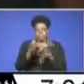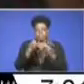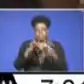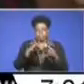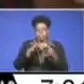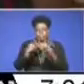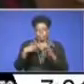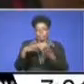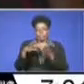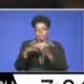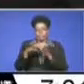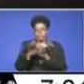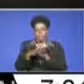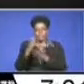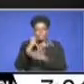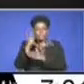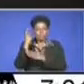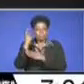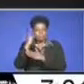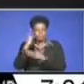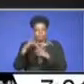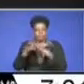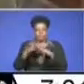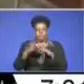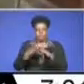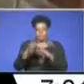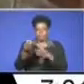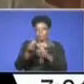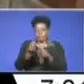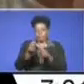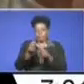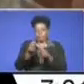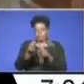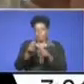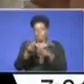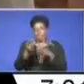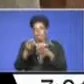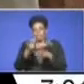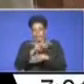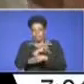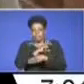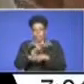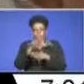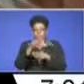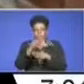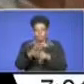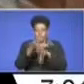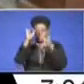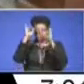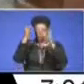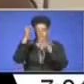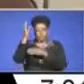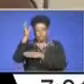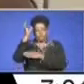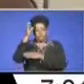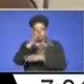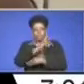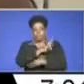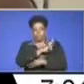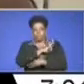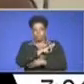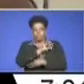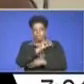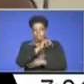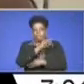including crime, domestic matters, and sometimes non-policing roles. Superintendent Christopher Wright. We have to